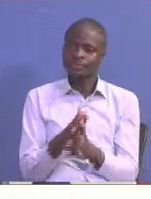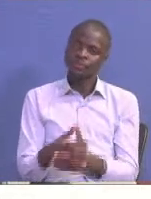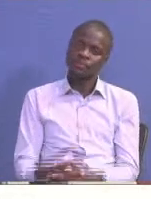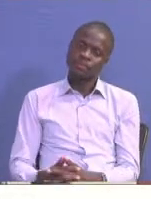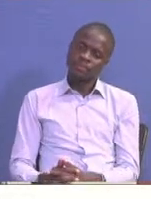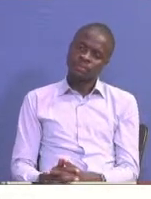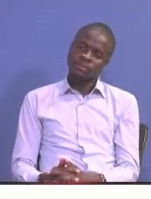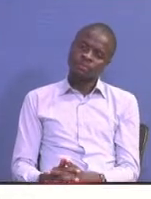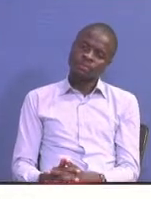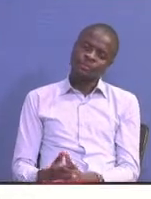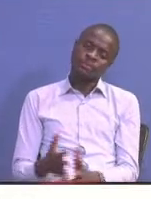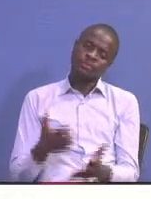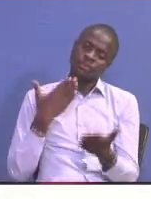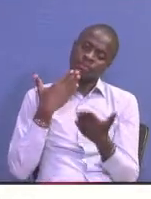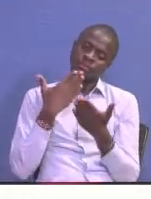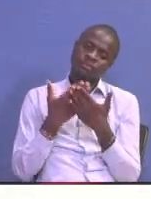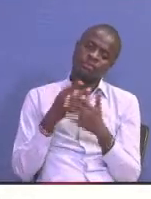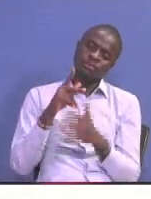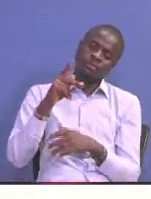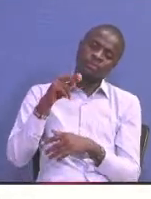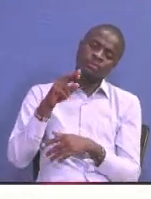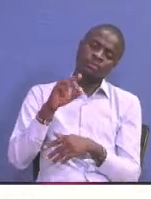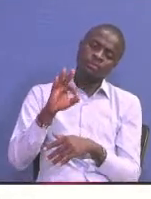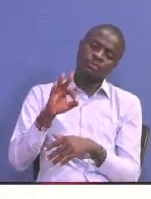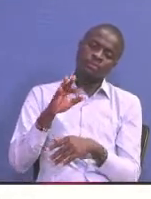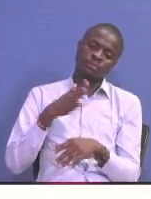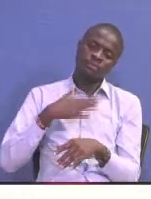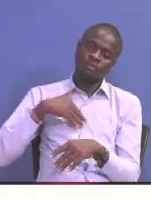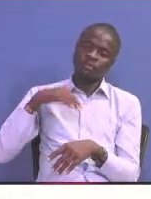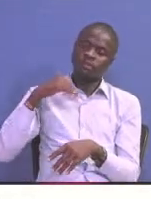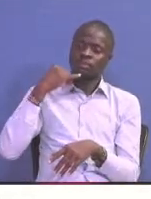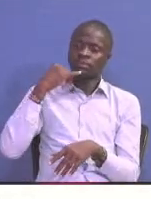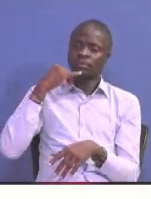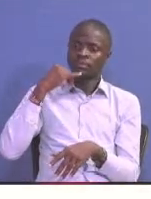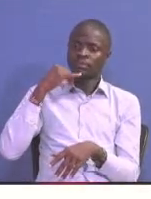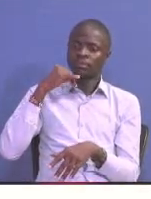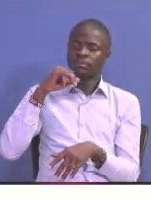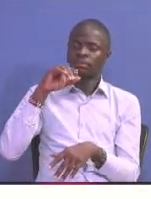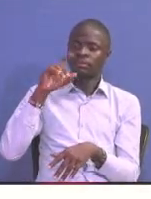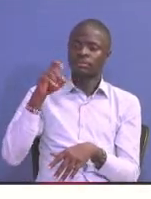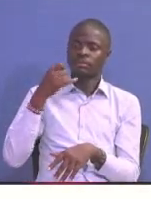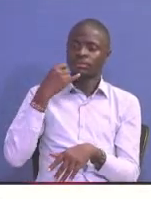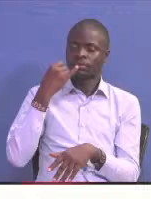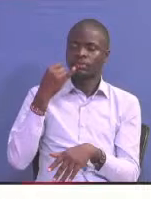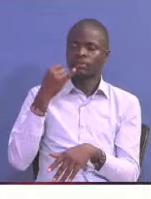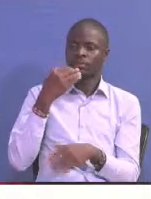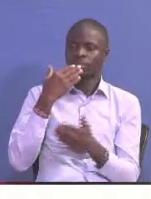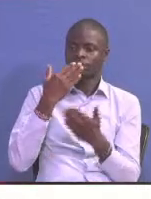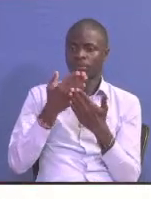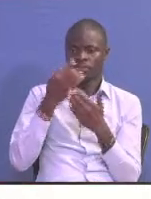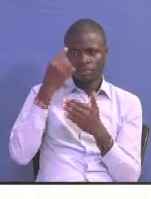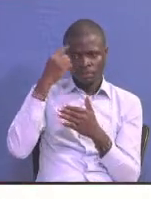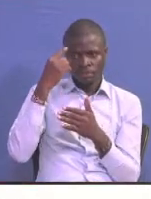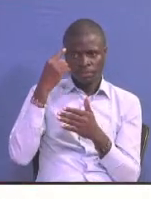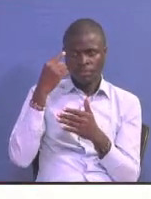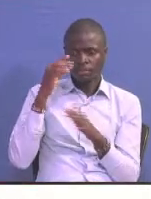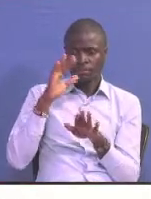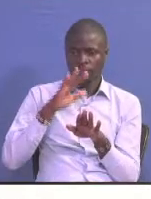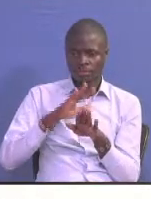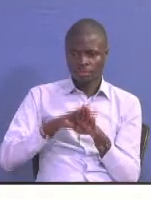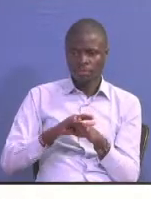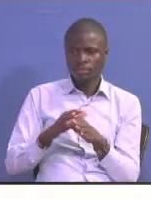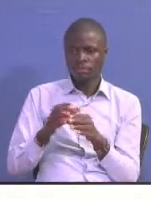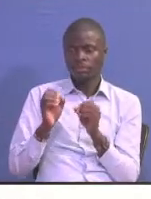you, Professor Minja. My question is that, Chancellor, thank you for the wonderful public